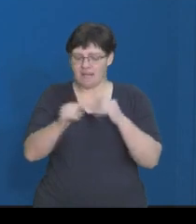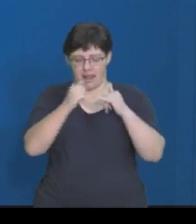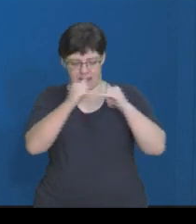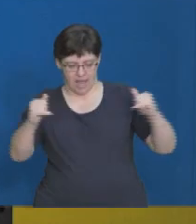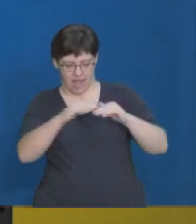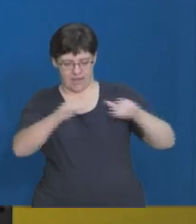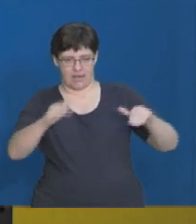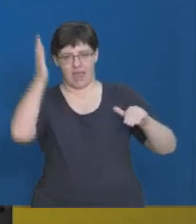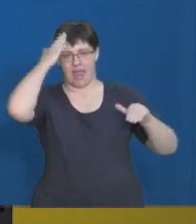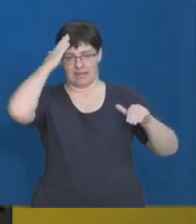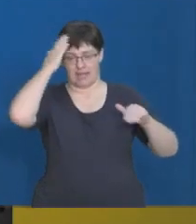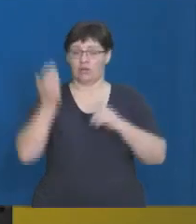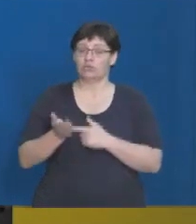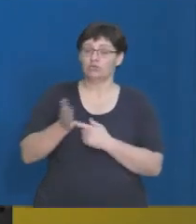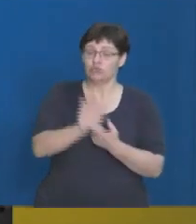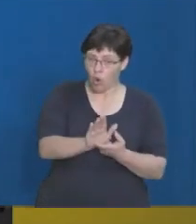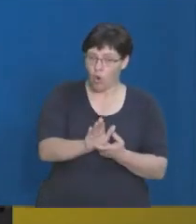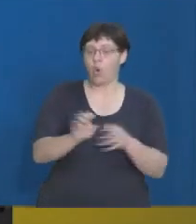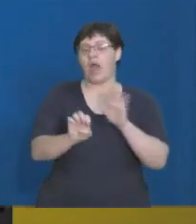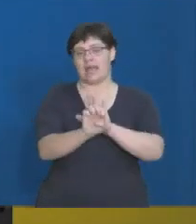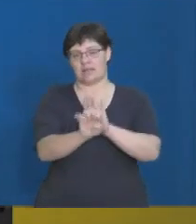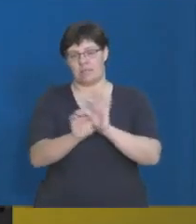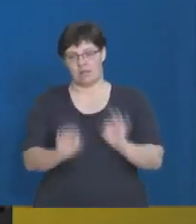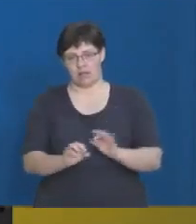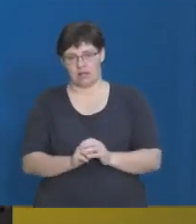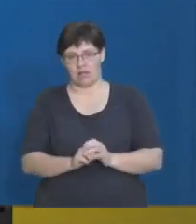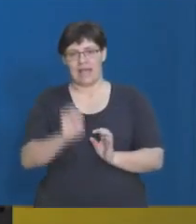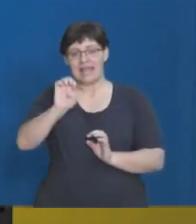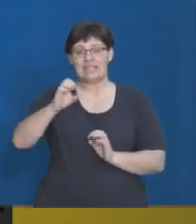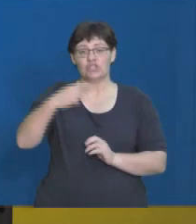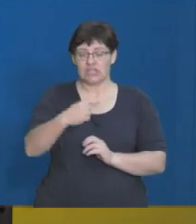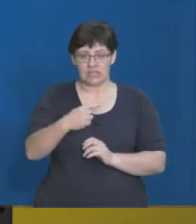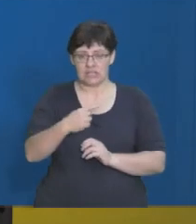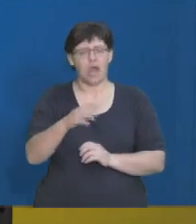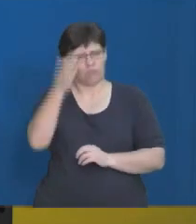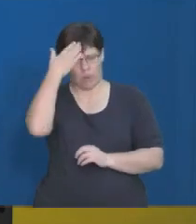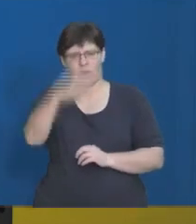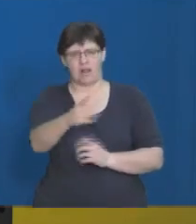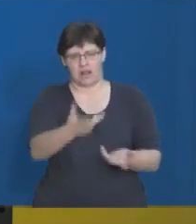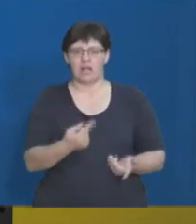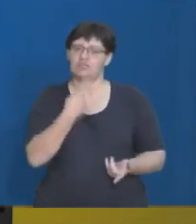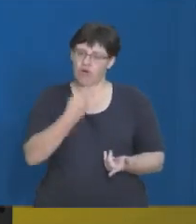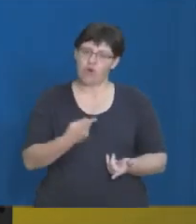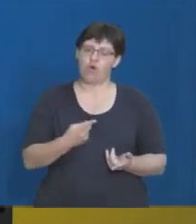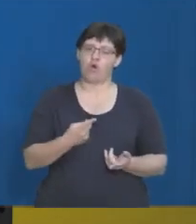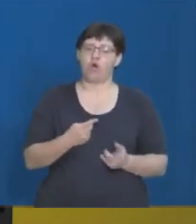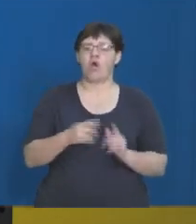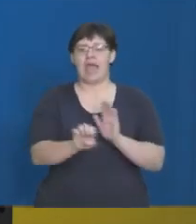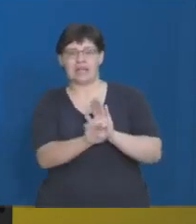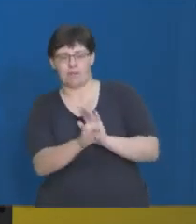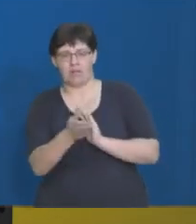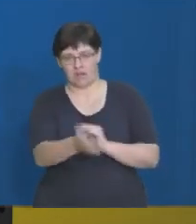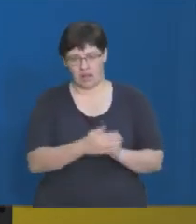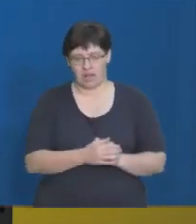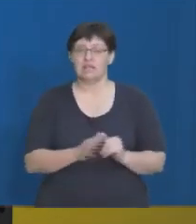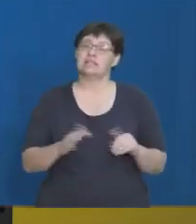headings and also show your examples. The word e.g. should not be foreign to you. Say, for example, this. Let's say